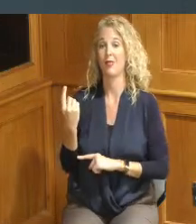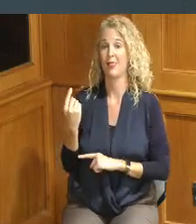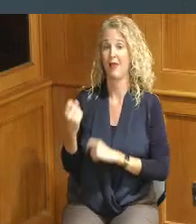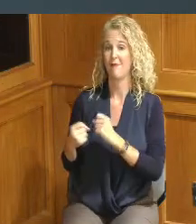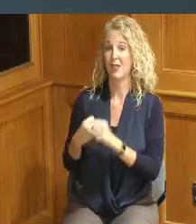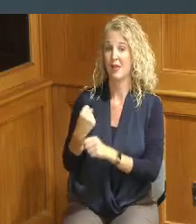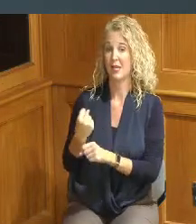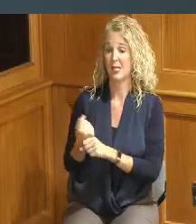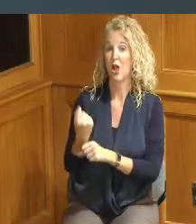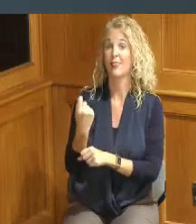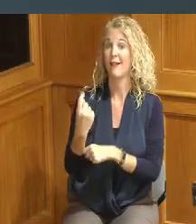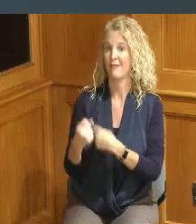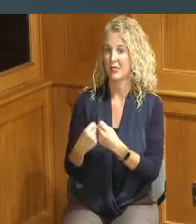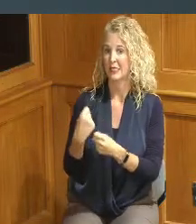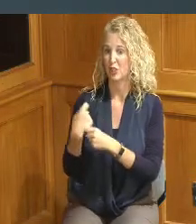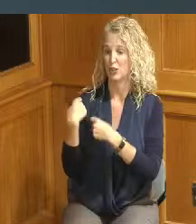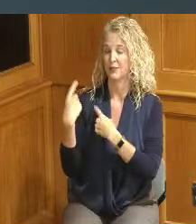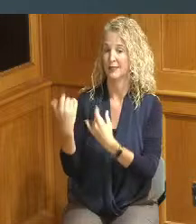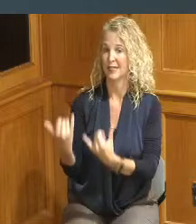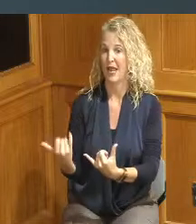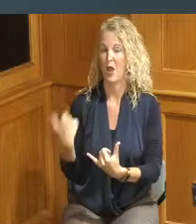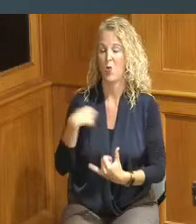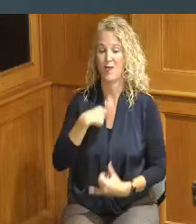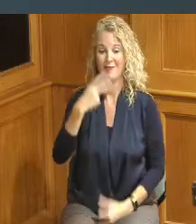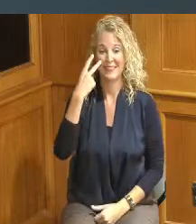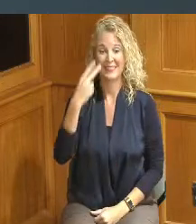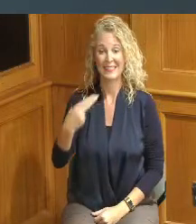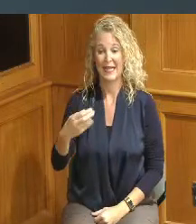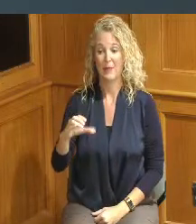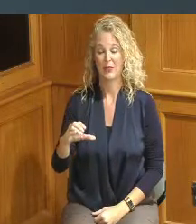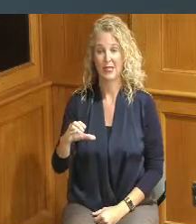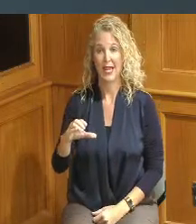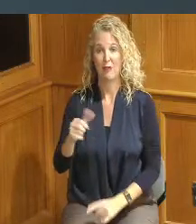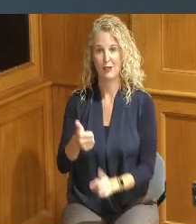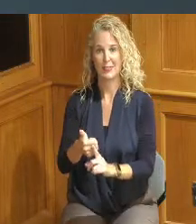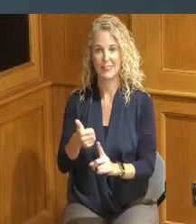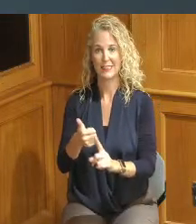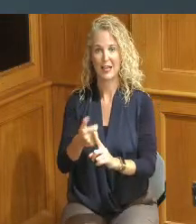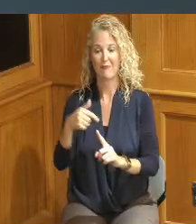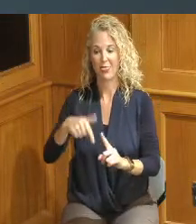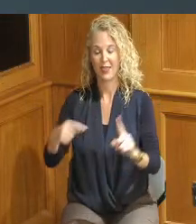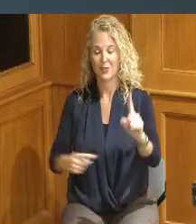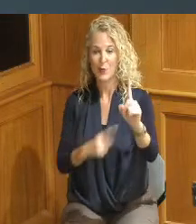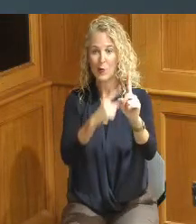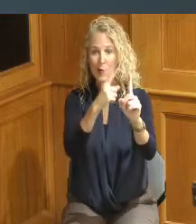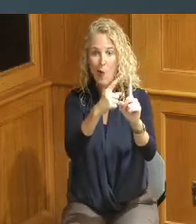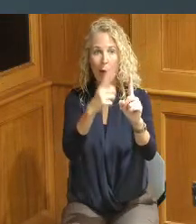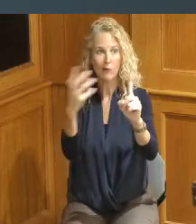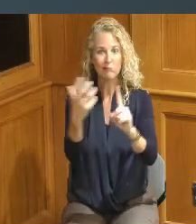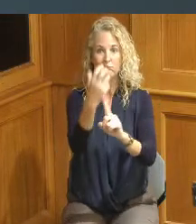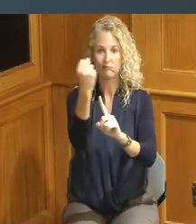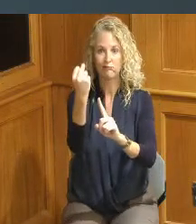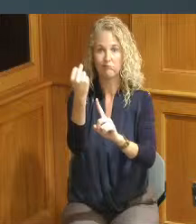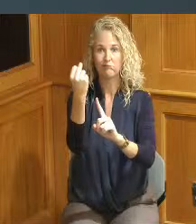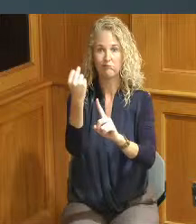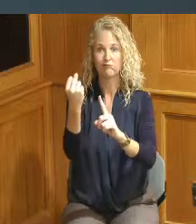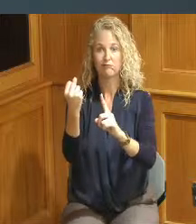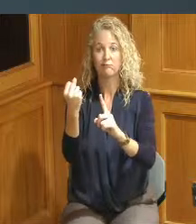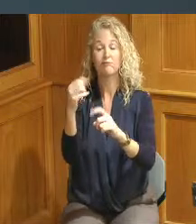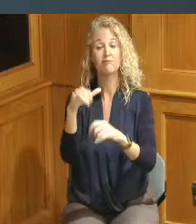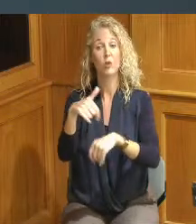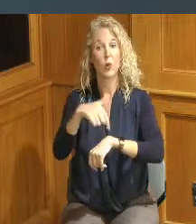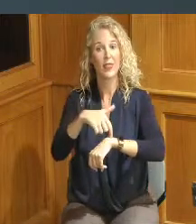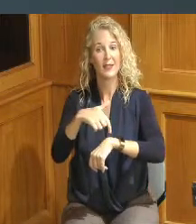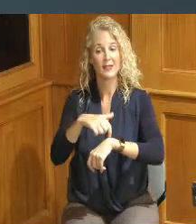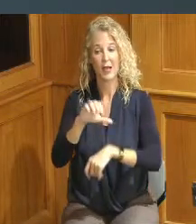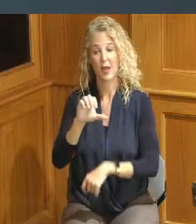Cincinnati has seen Hamilton County unite around a common goal to reduce infant mortality. In that spirit,